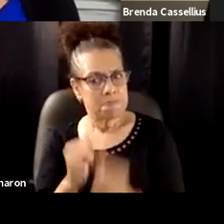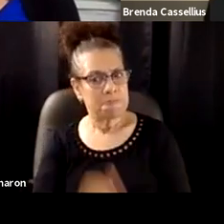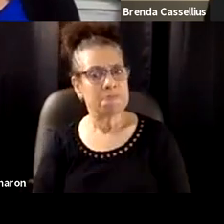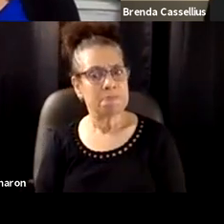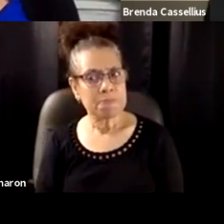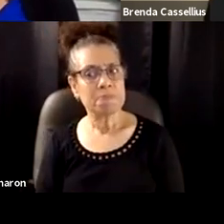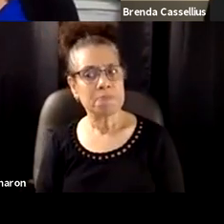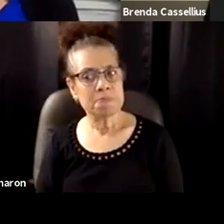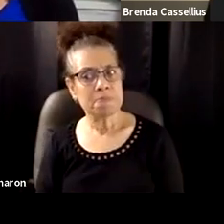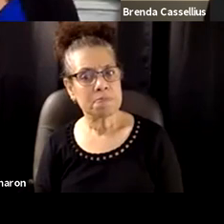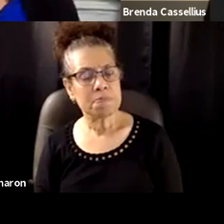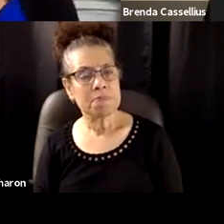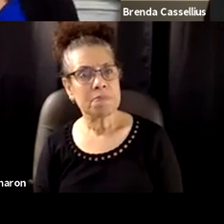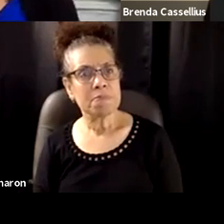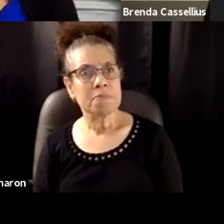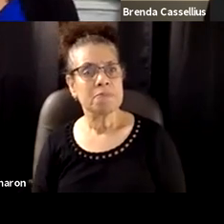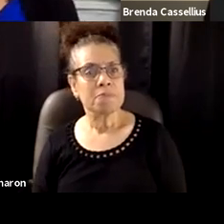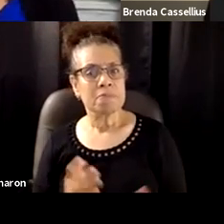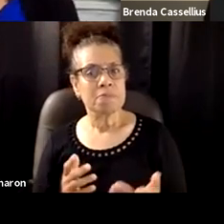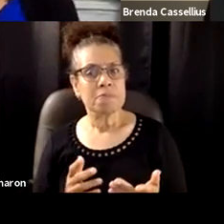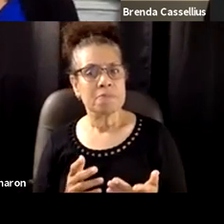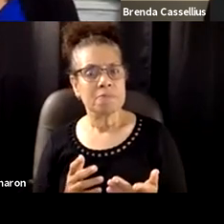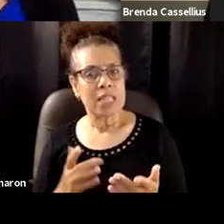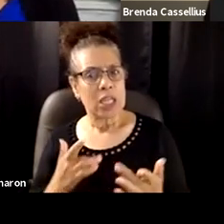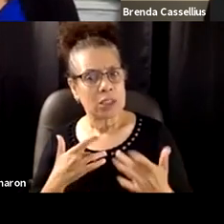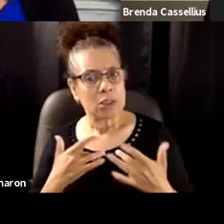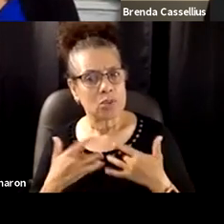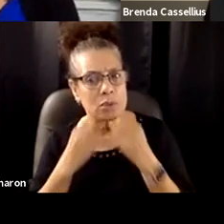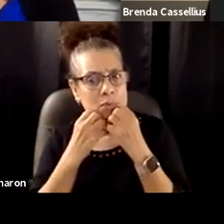these concerns about their kids